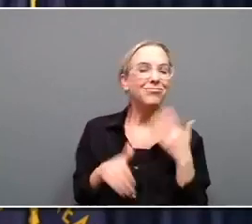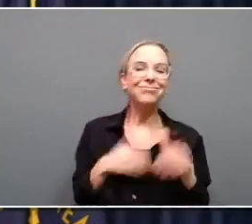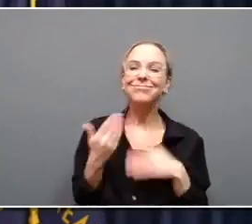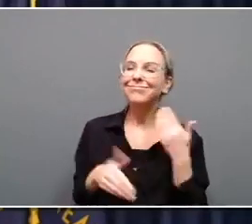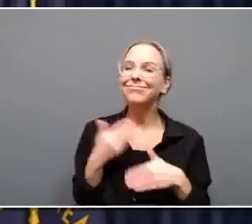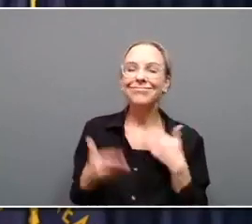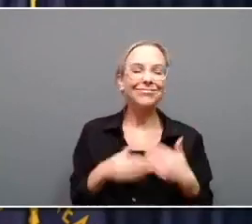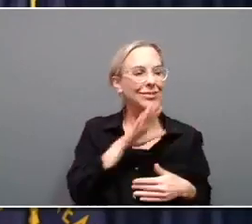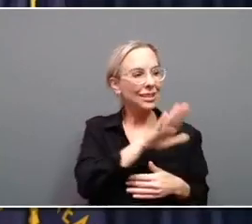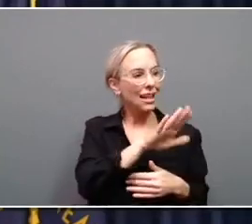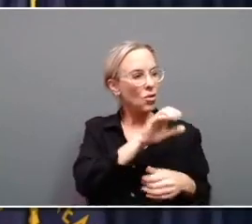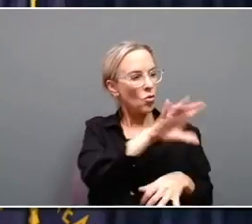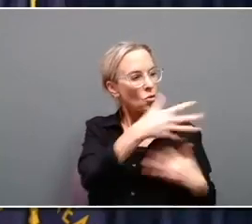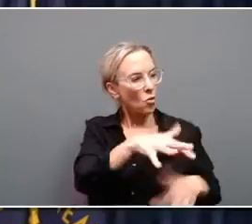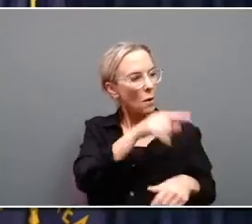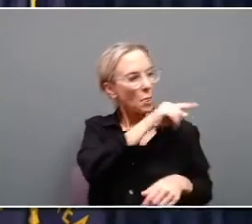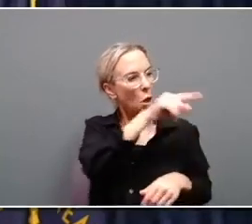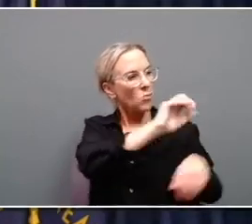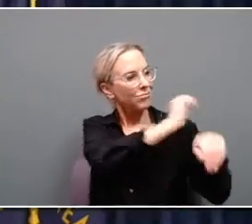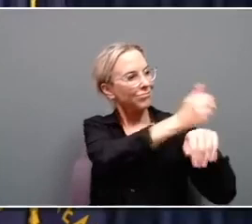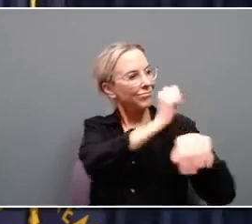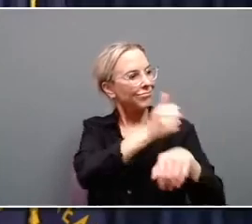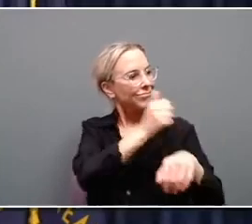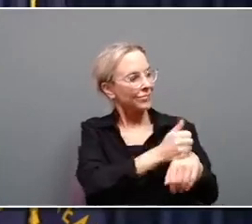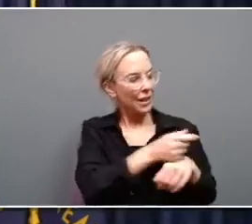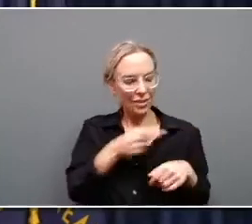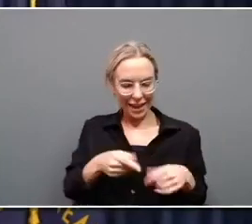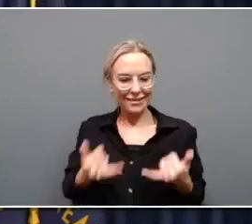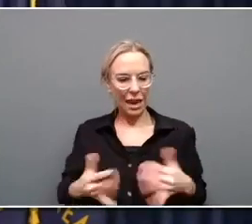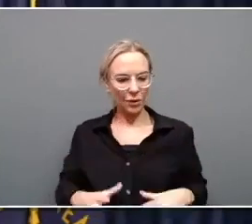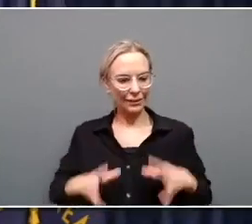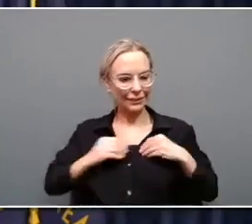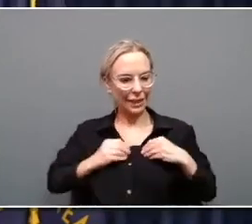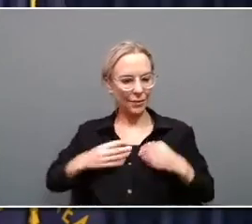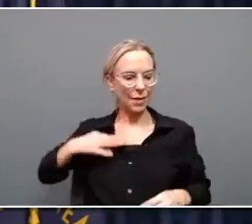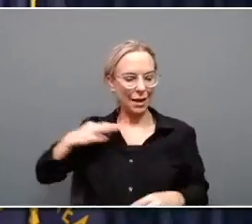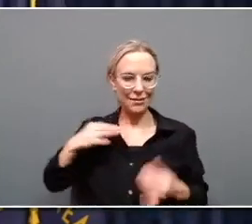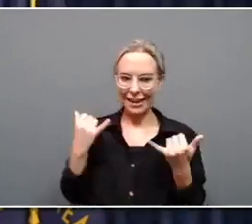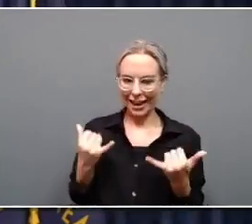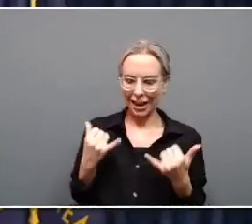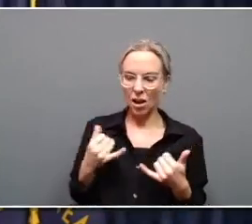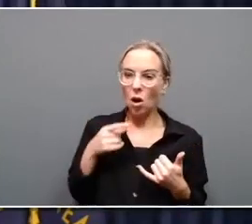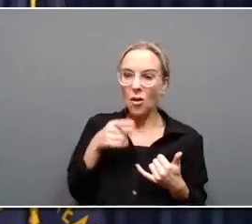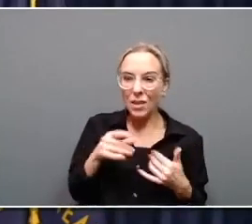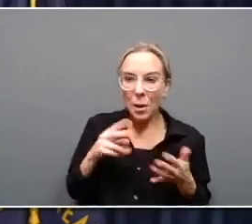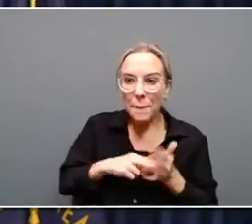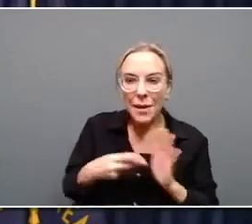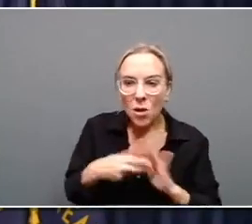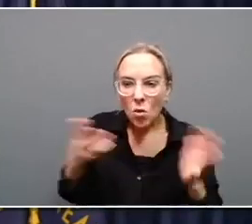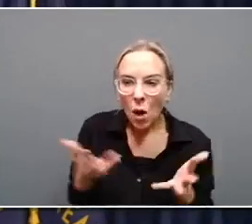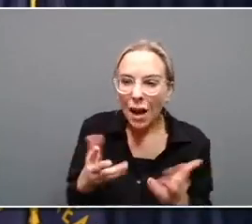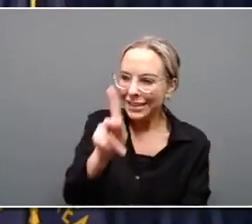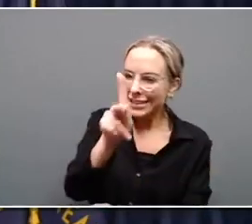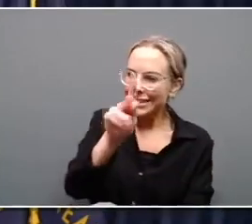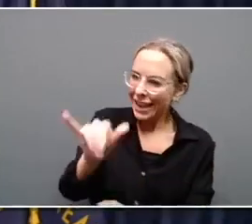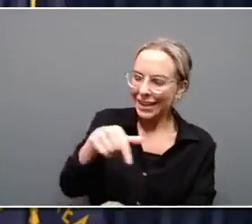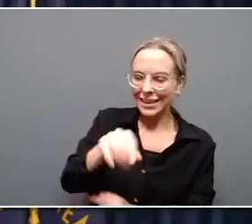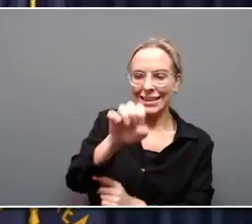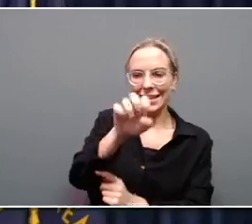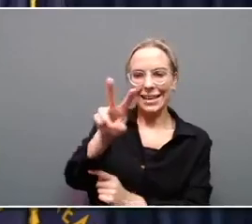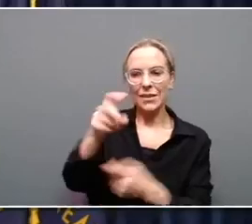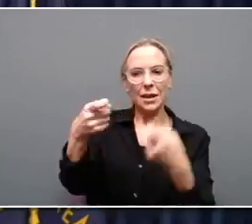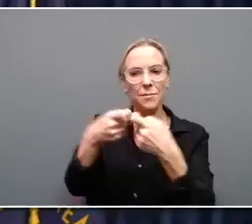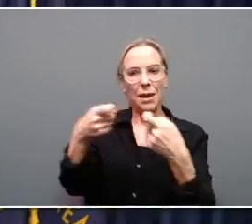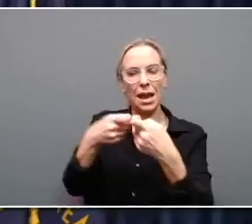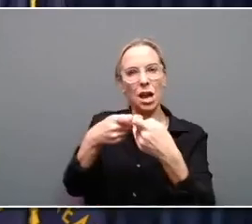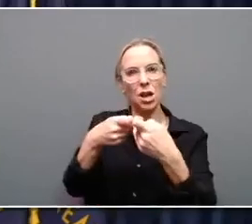and they're taking applications right now. Announcements like these continue to prove that Kentucky is the EV battery production capital of the